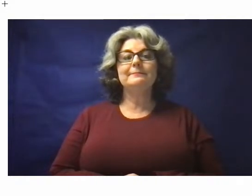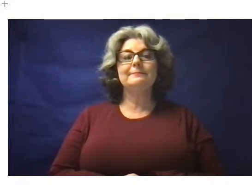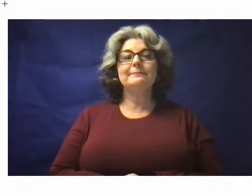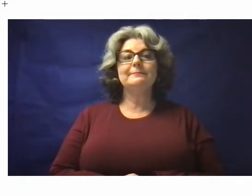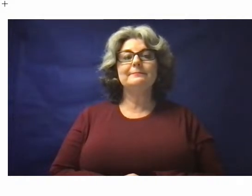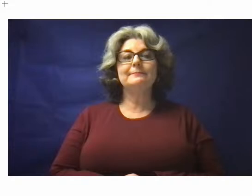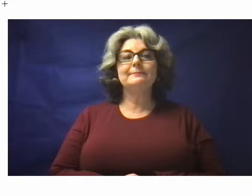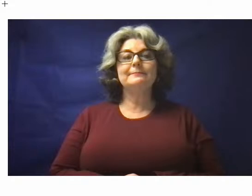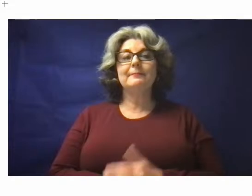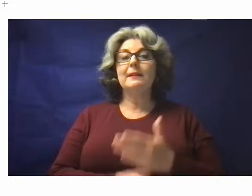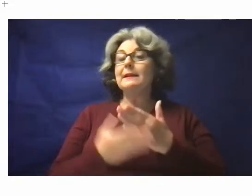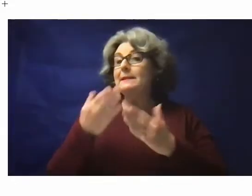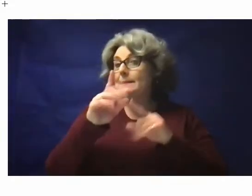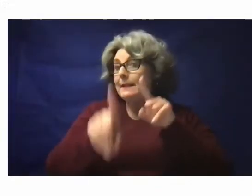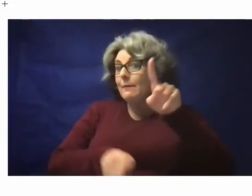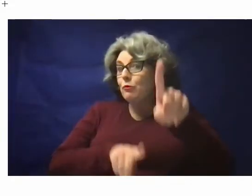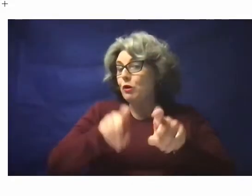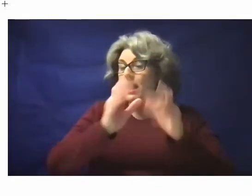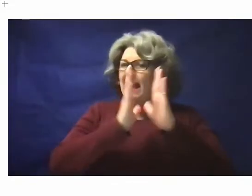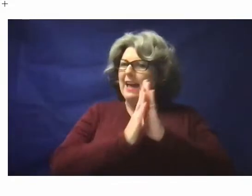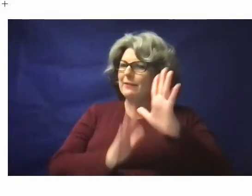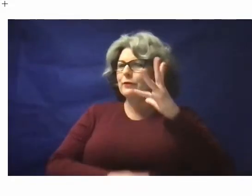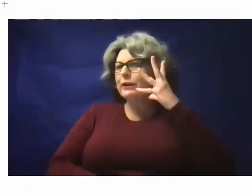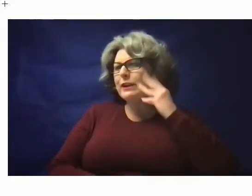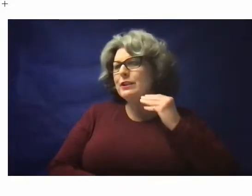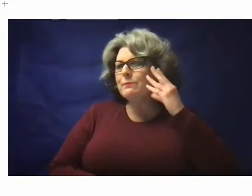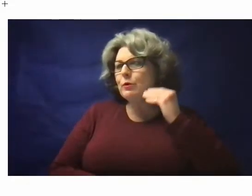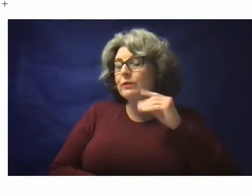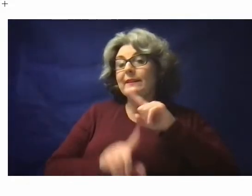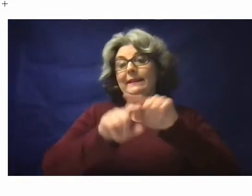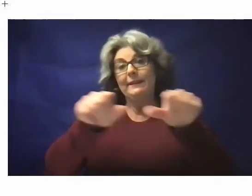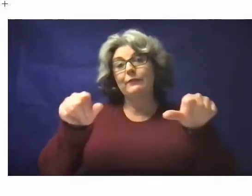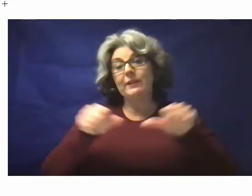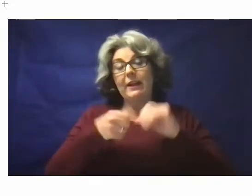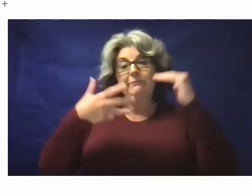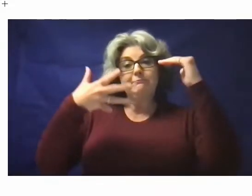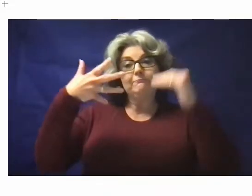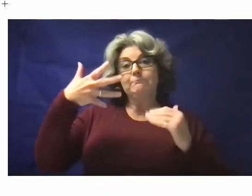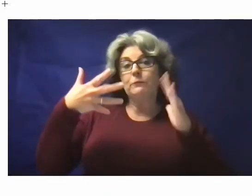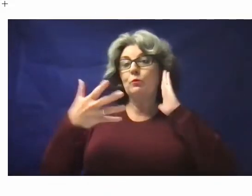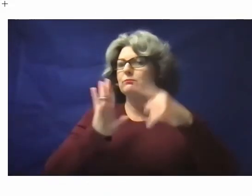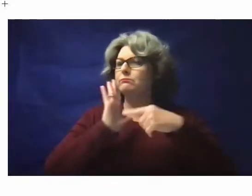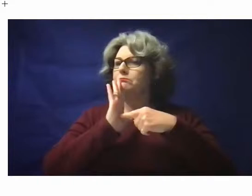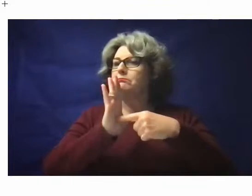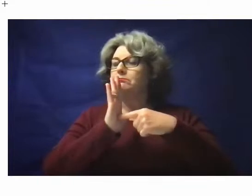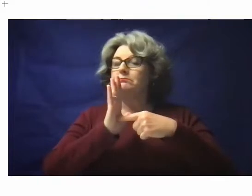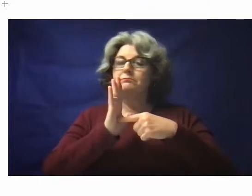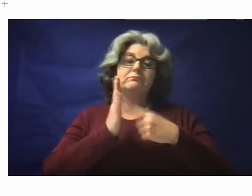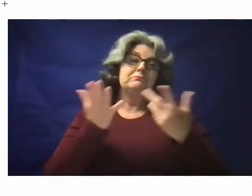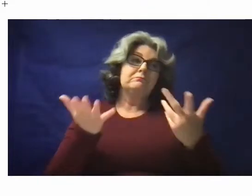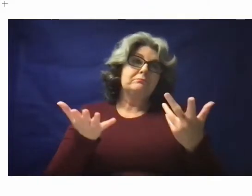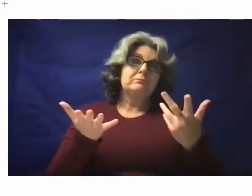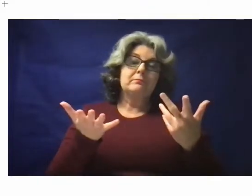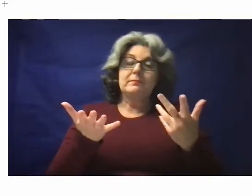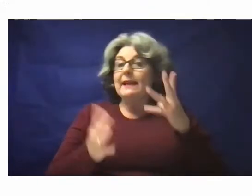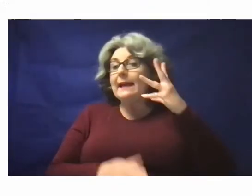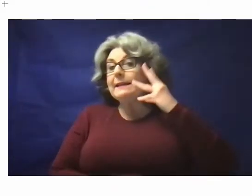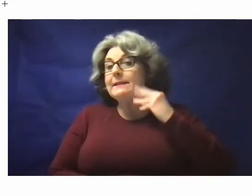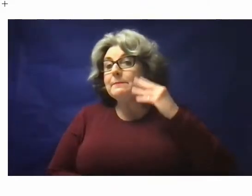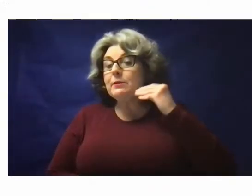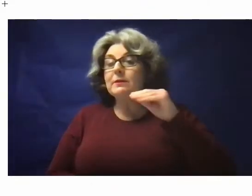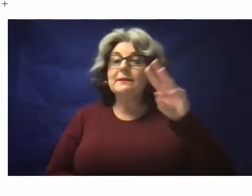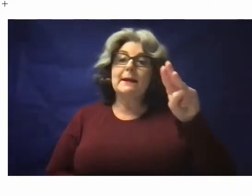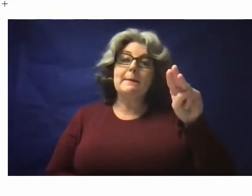Some screening questions will ask for experience in more than one area. So for example, the question could be experience in